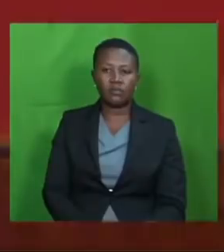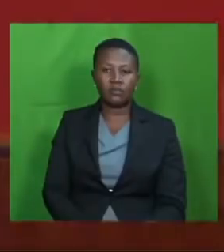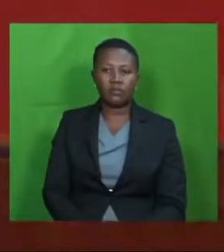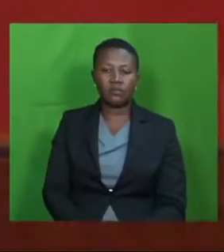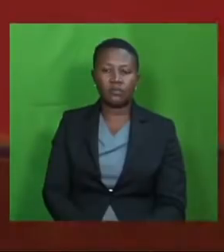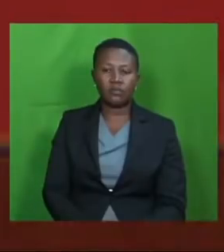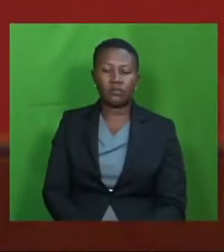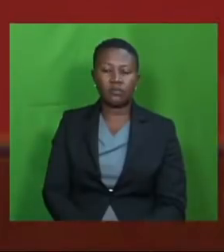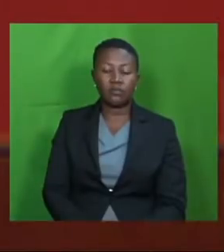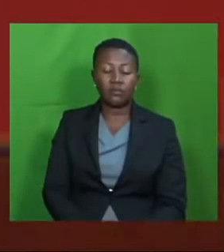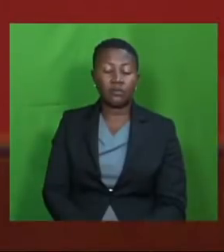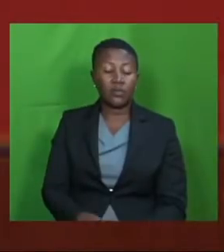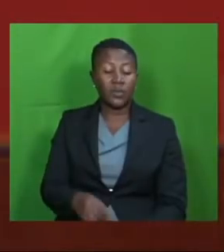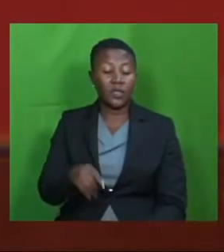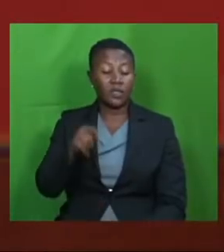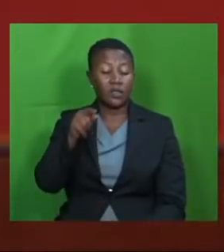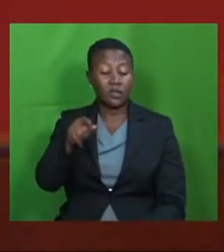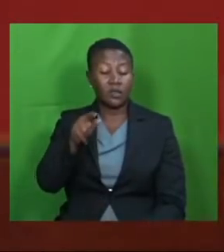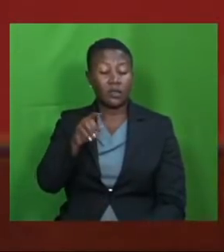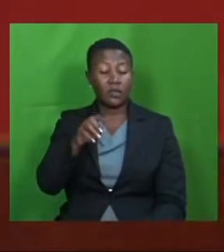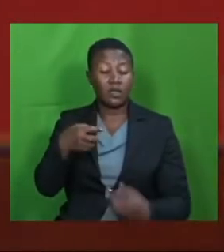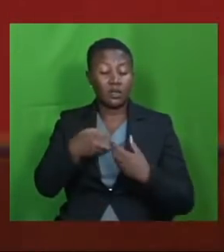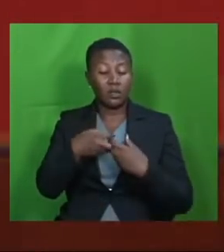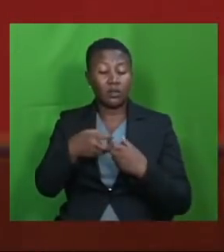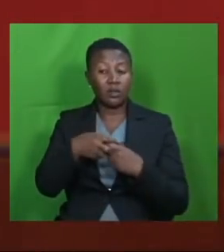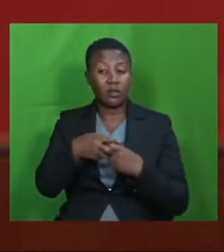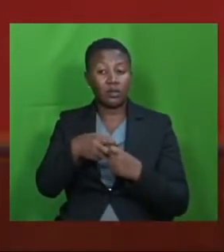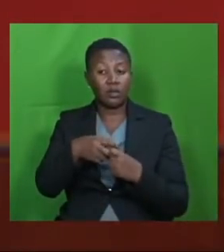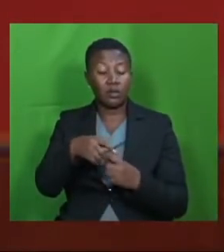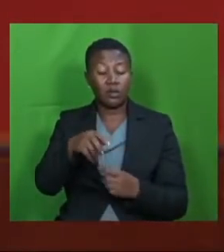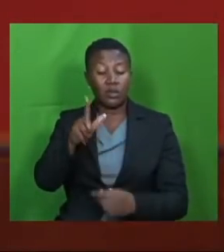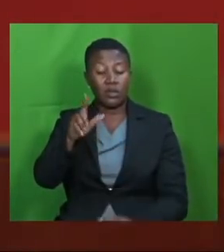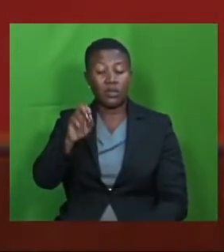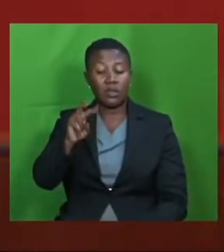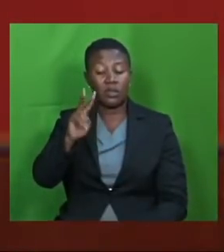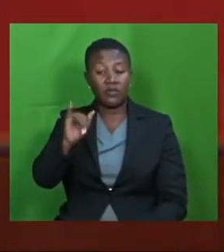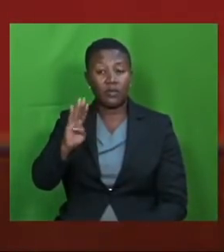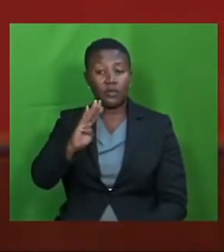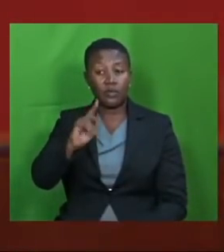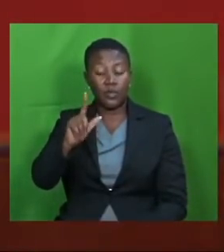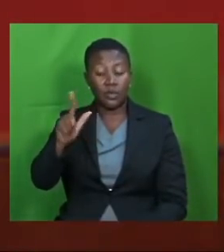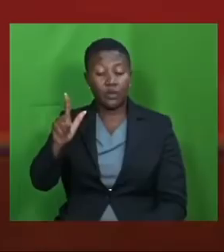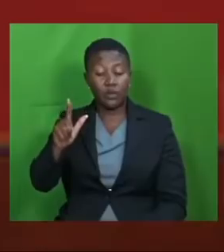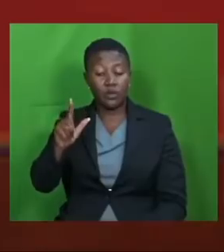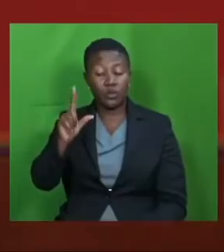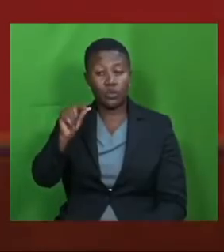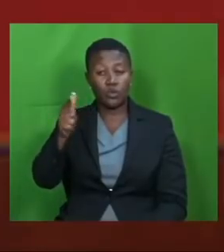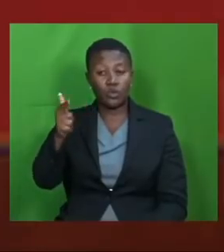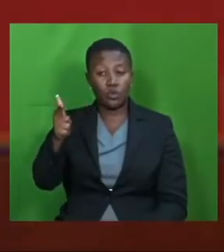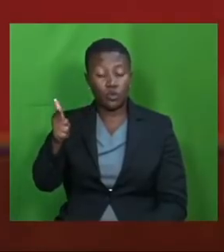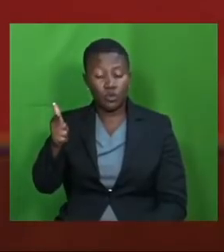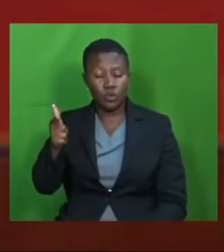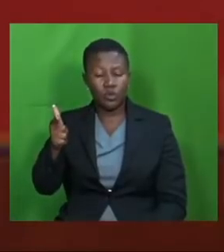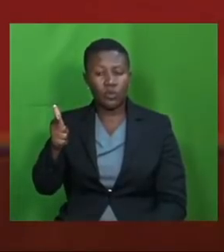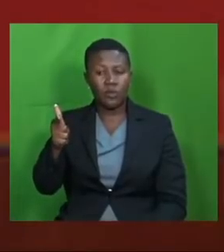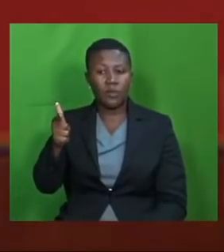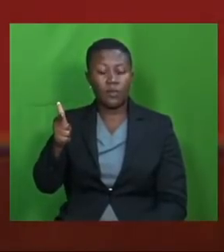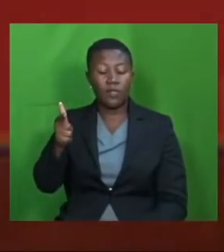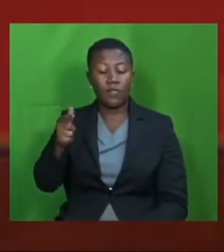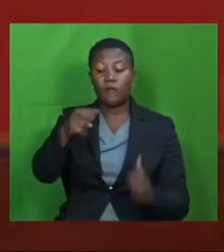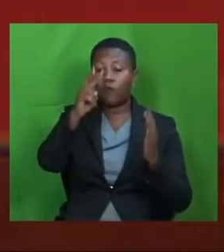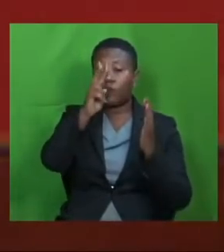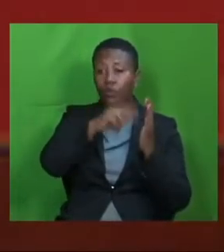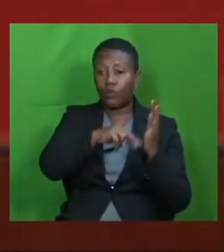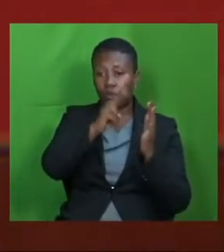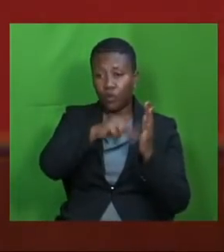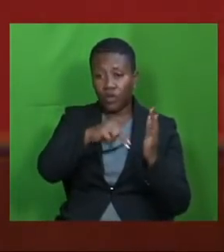the Electronic Transfer Levy Bill 2021 is accordingly read